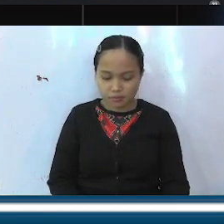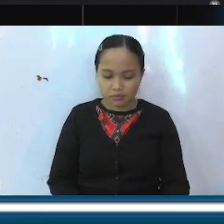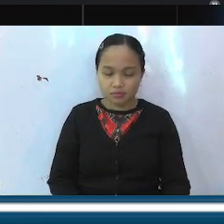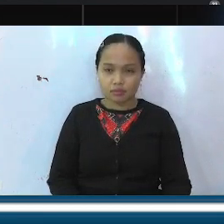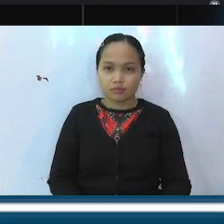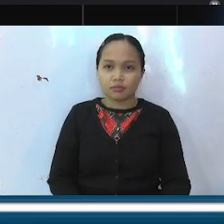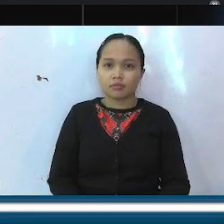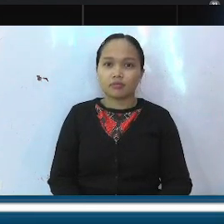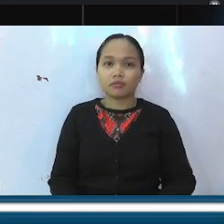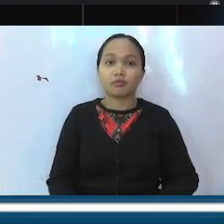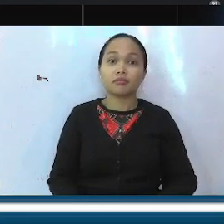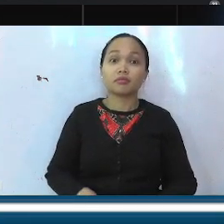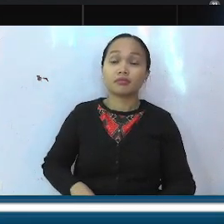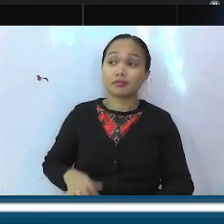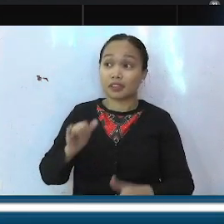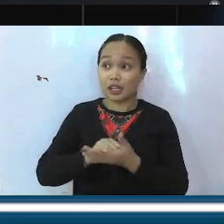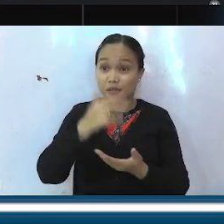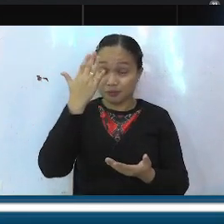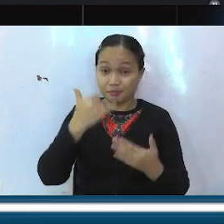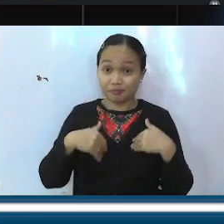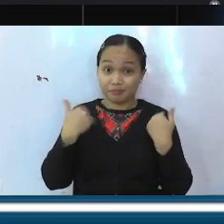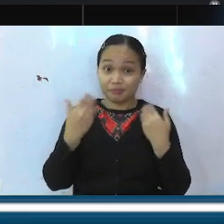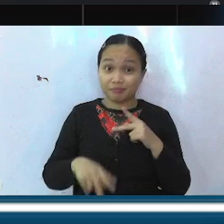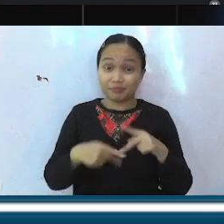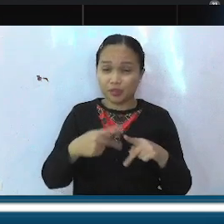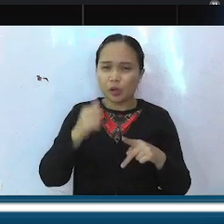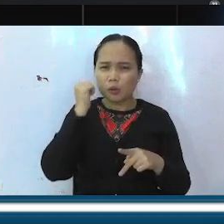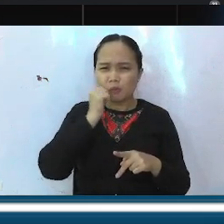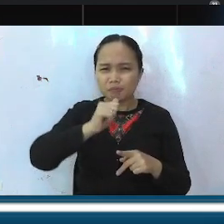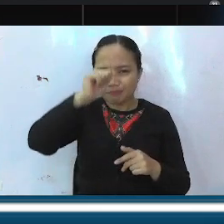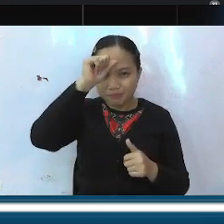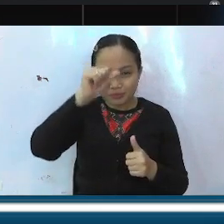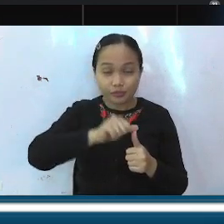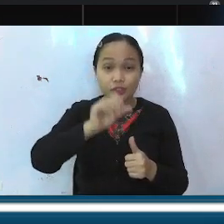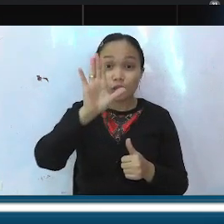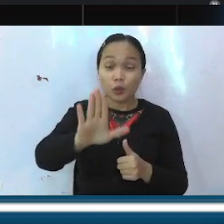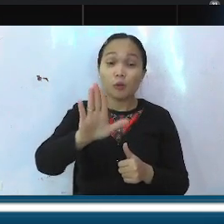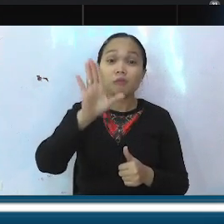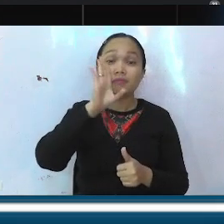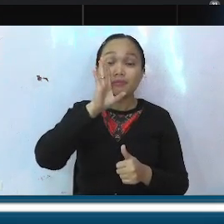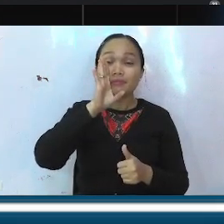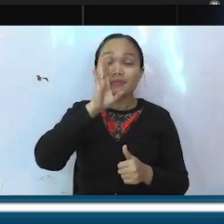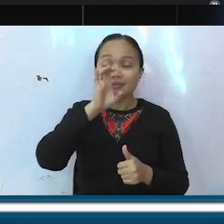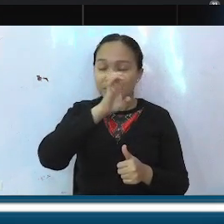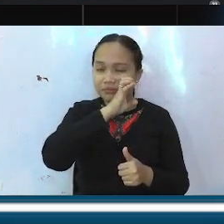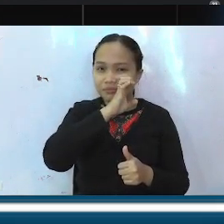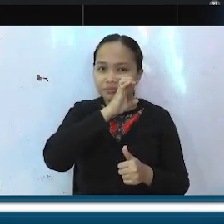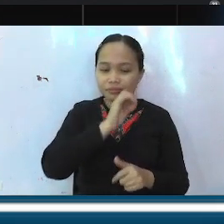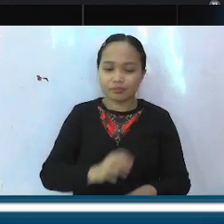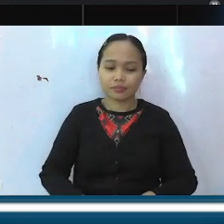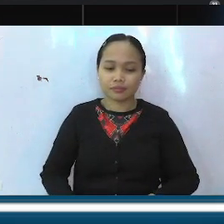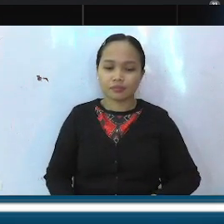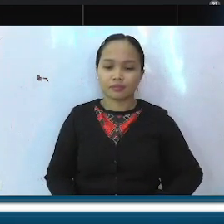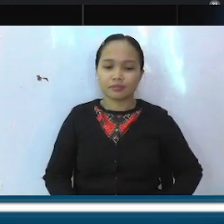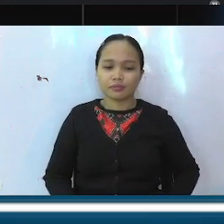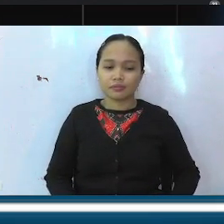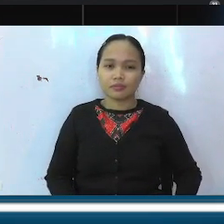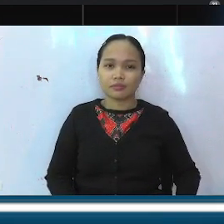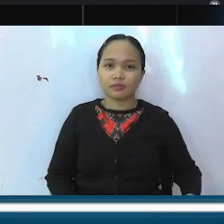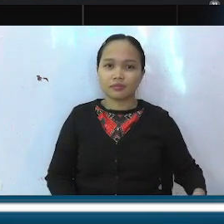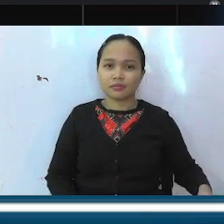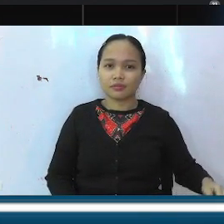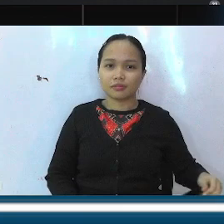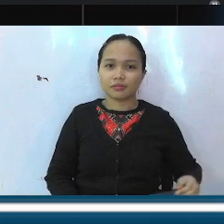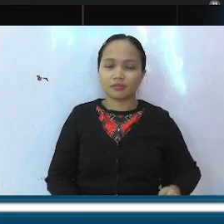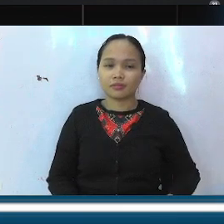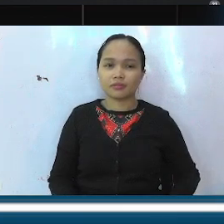why. That's why young people always put this in mind. Your eyes, like let's just emphasize that for tonight.